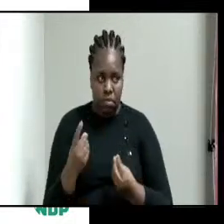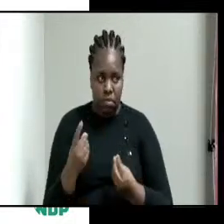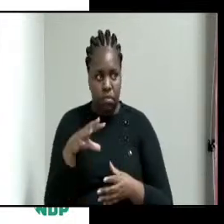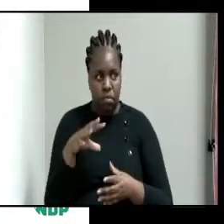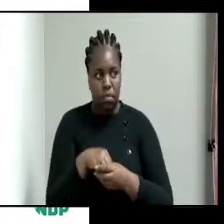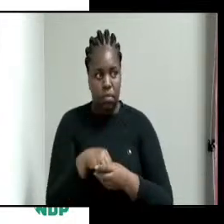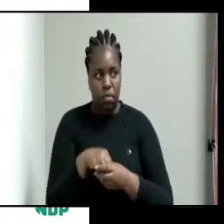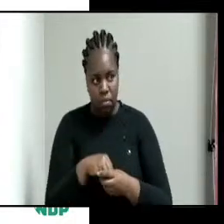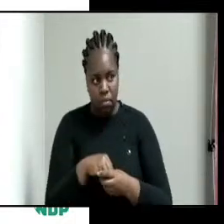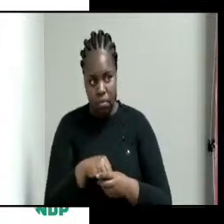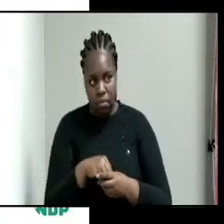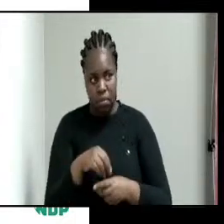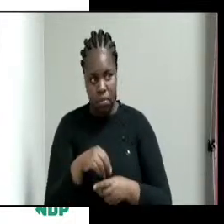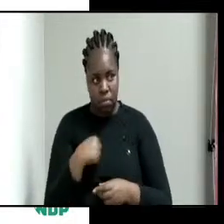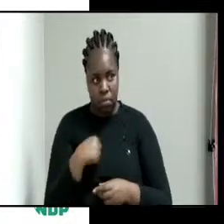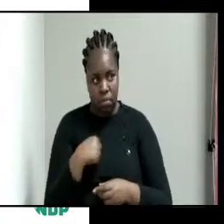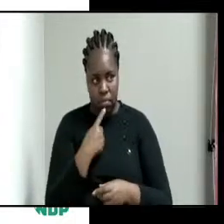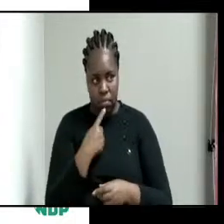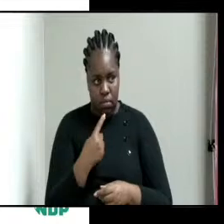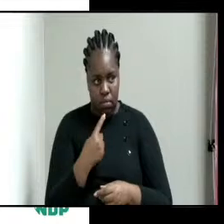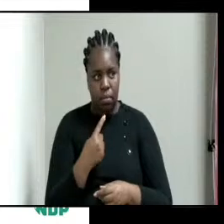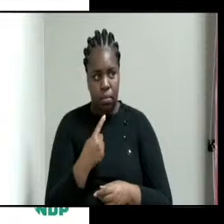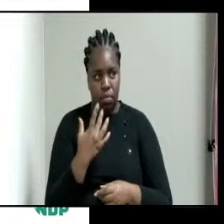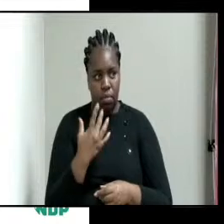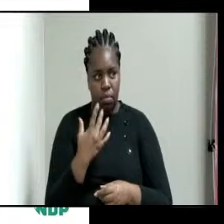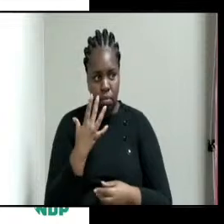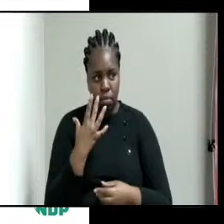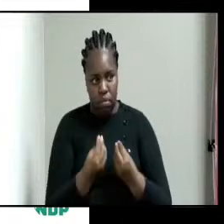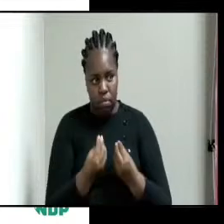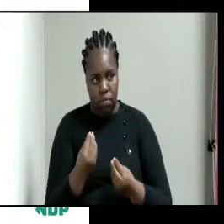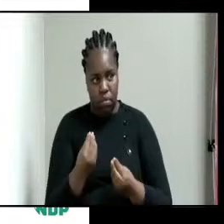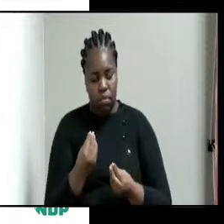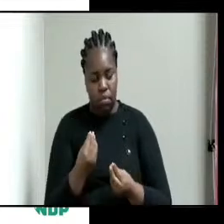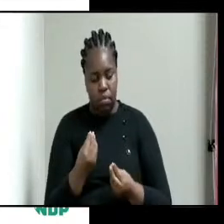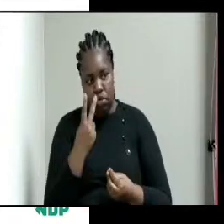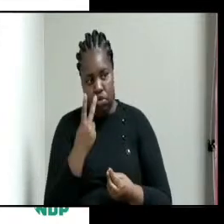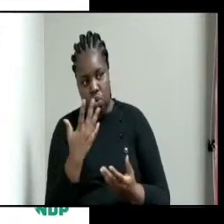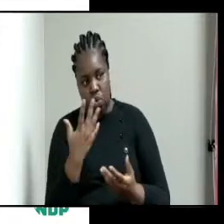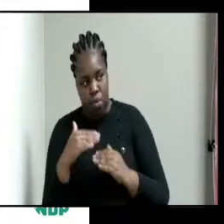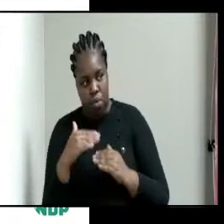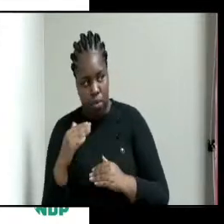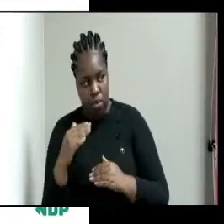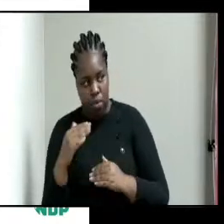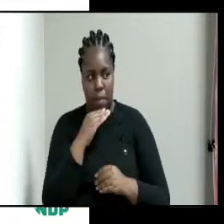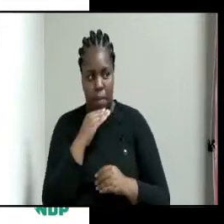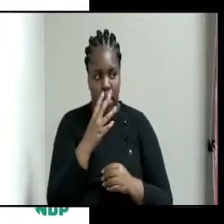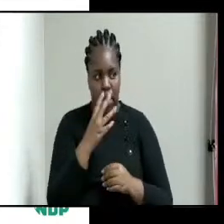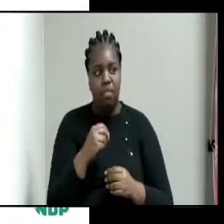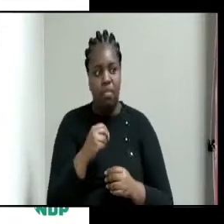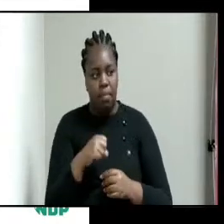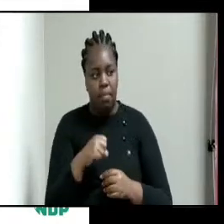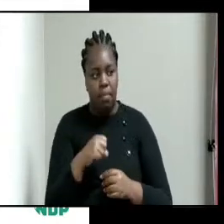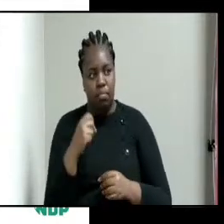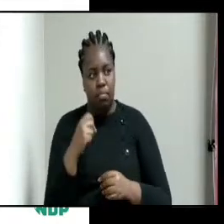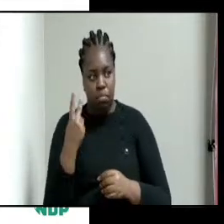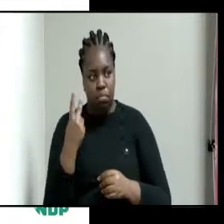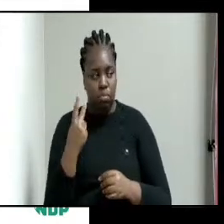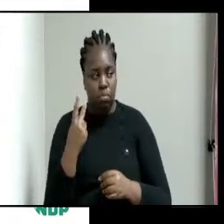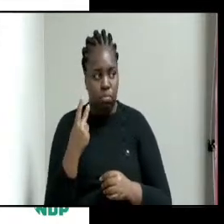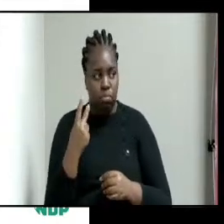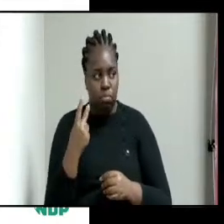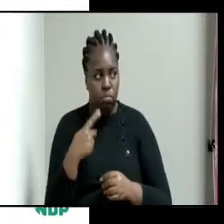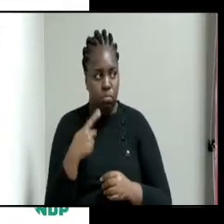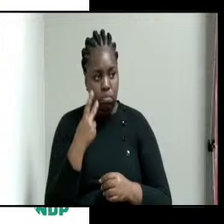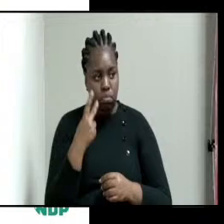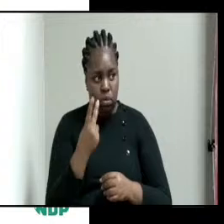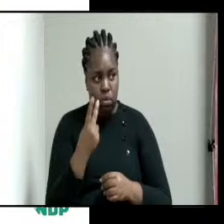in. So we say once the child is deprived in 2 or more, then they are multidimensionally deprived. So